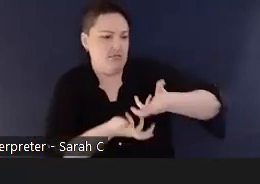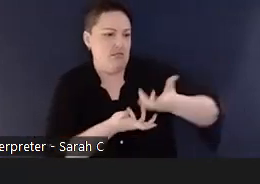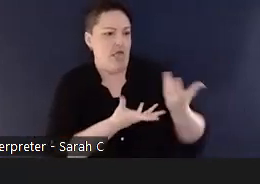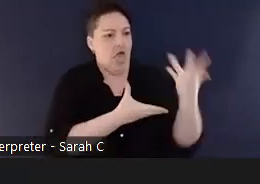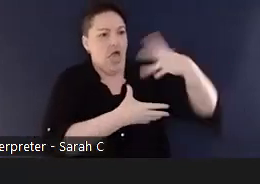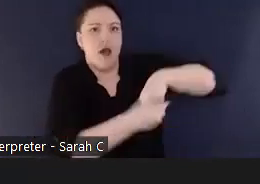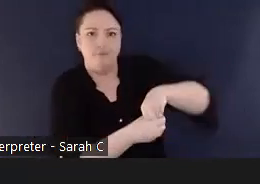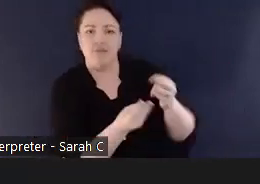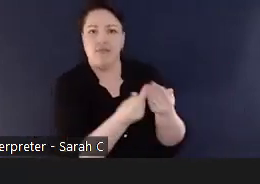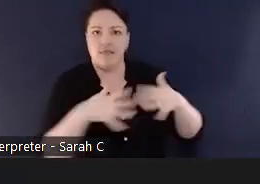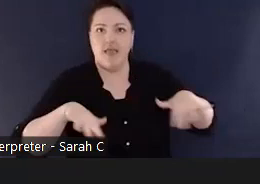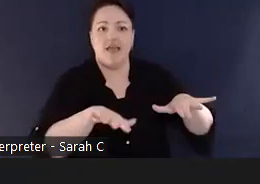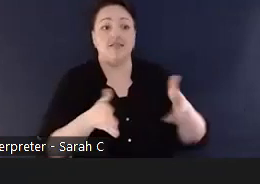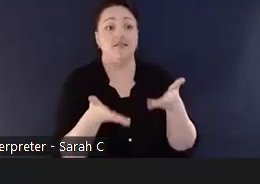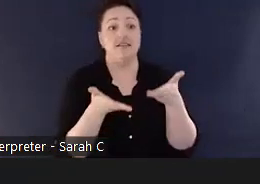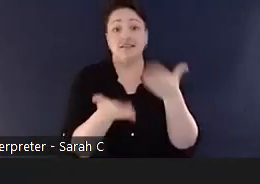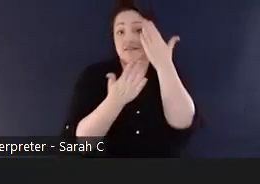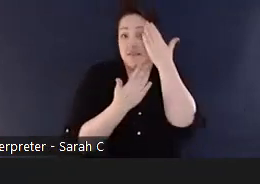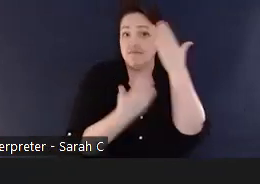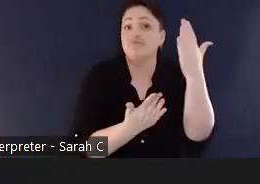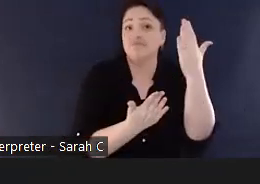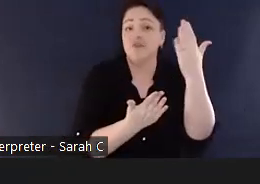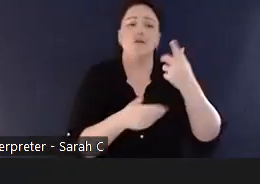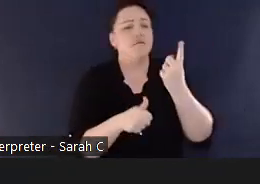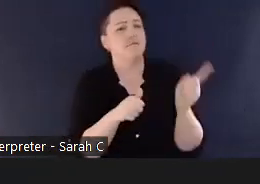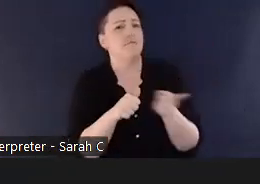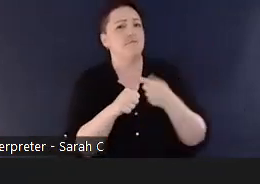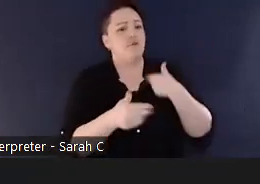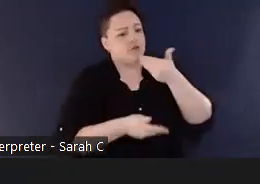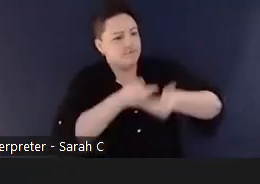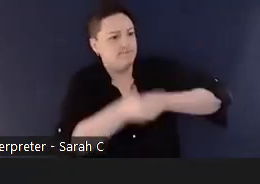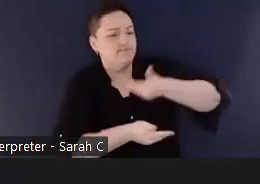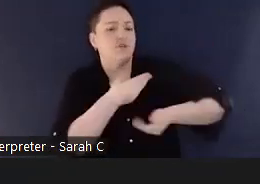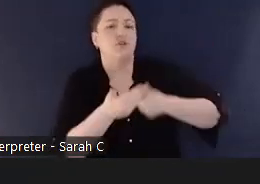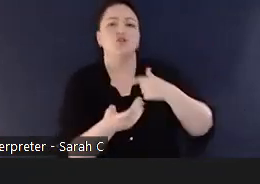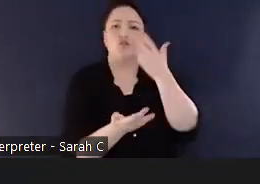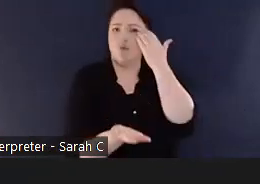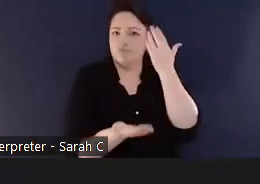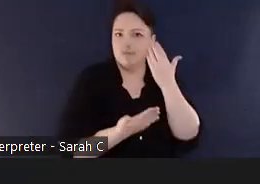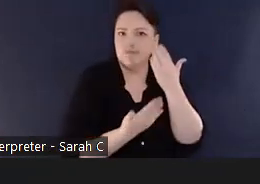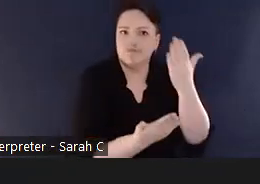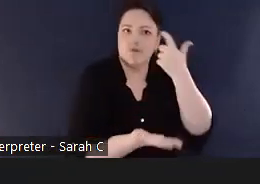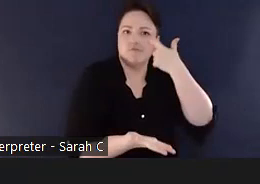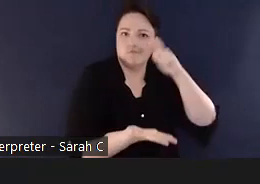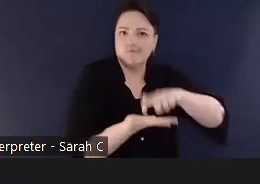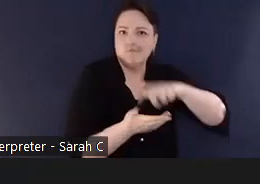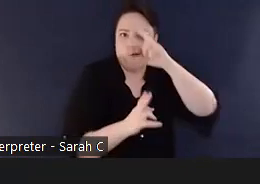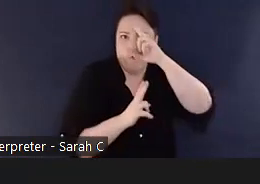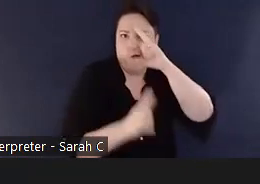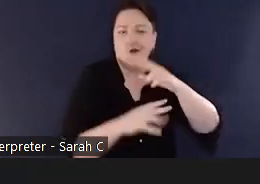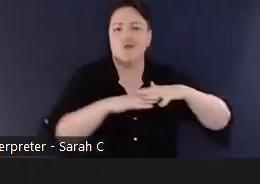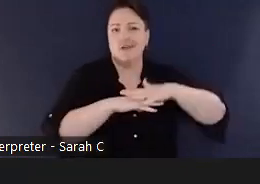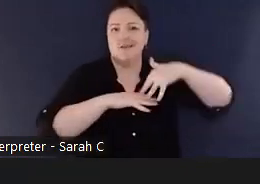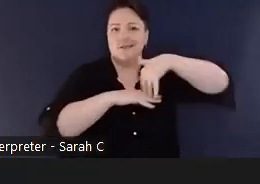to more conversations and actions that will support Indigenous communities and thriving. If you haven't already, I encourage you all to